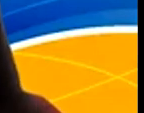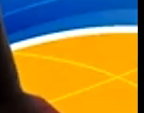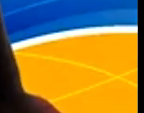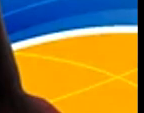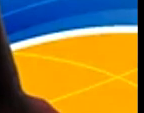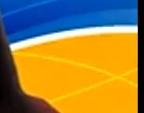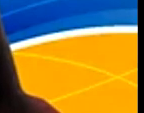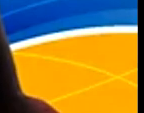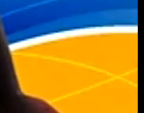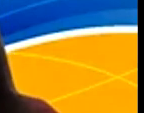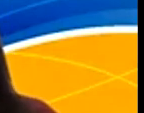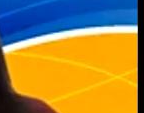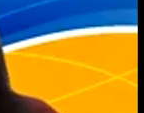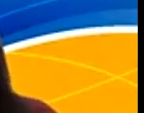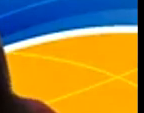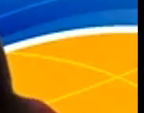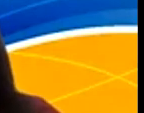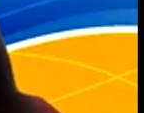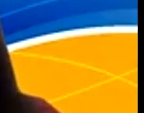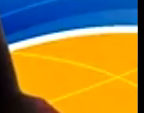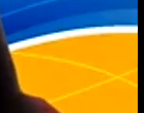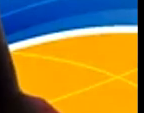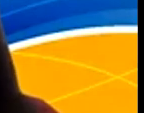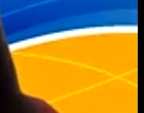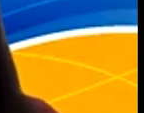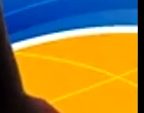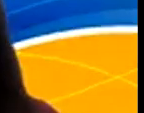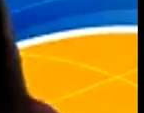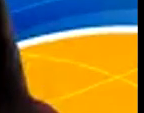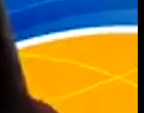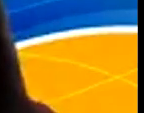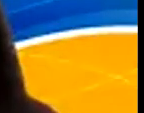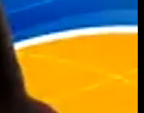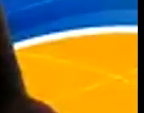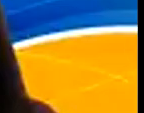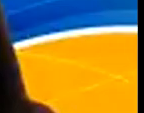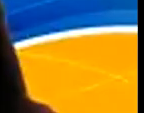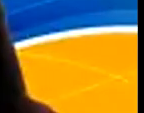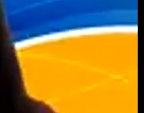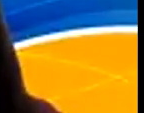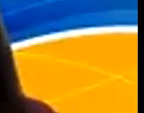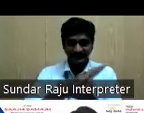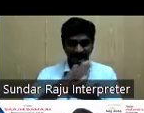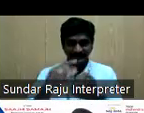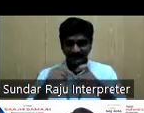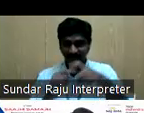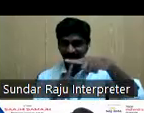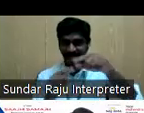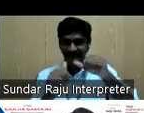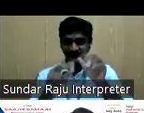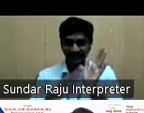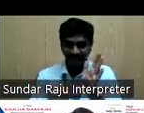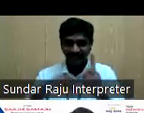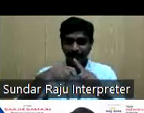Chief Executive Officer, Mr. Chetan Kapoor, for his words of wisdom and the launch of the compendium. Welcome, Chetan.